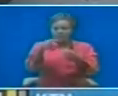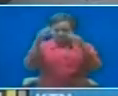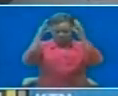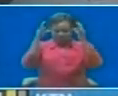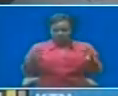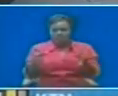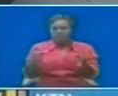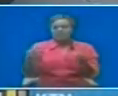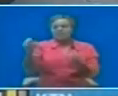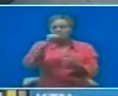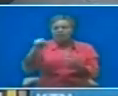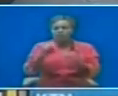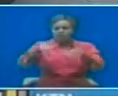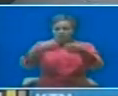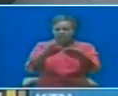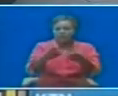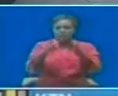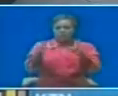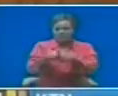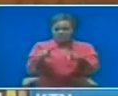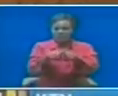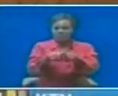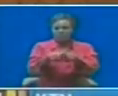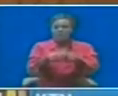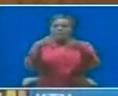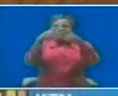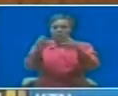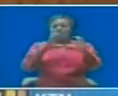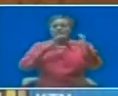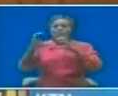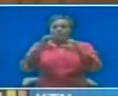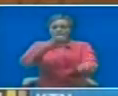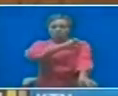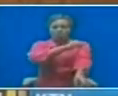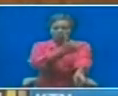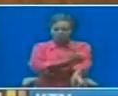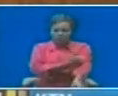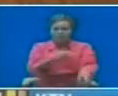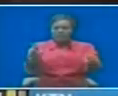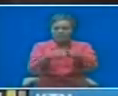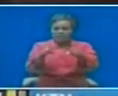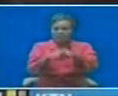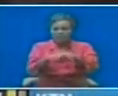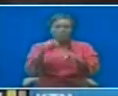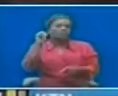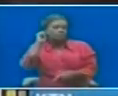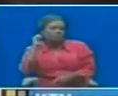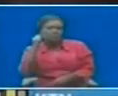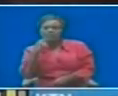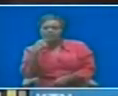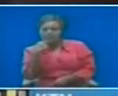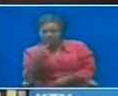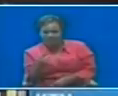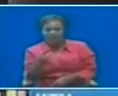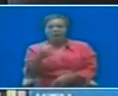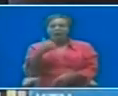signal distribution licenses to Pang and Signet by the Communications Authority. And the Chief Justice, in his portion of the ruling, had